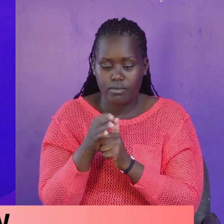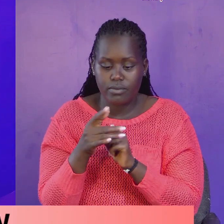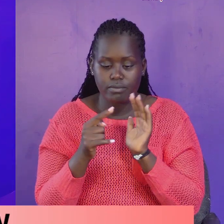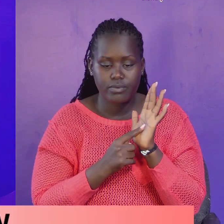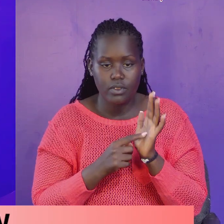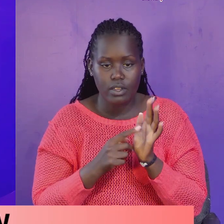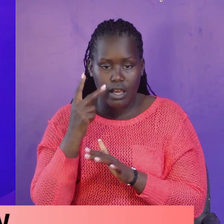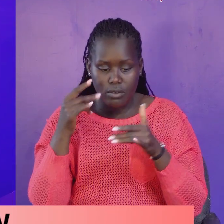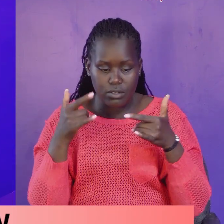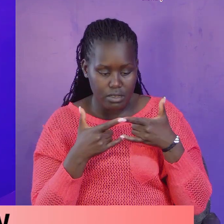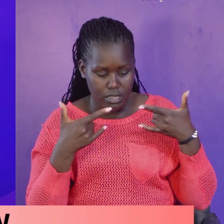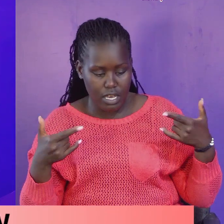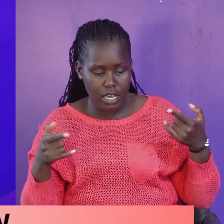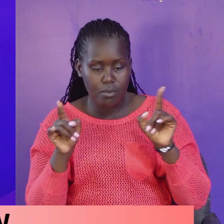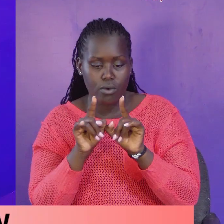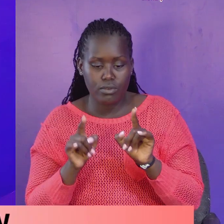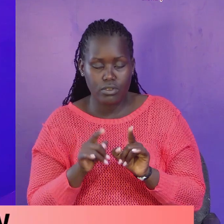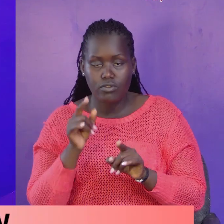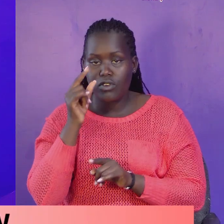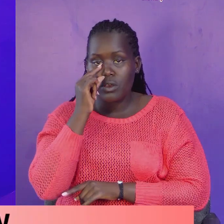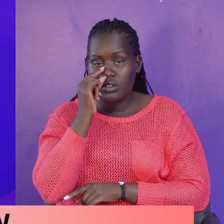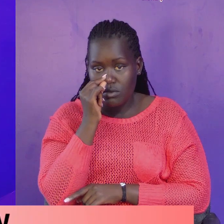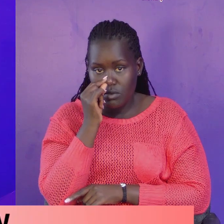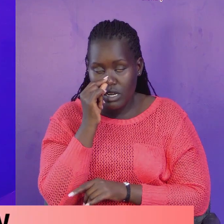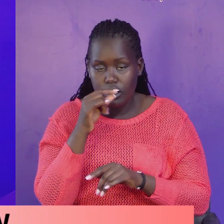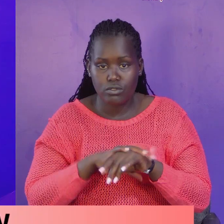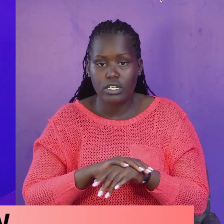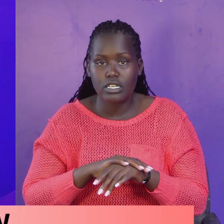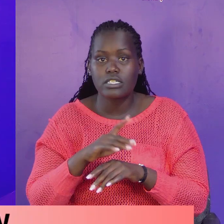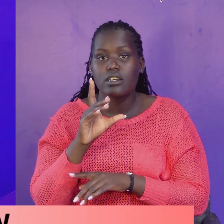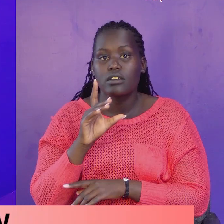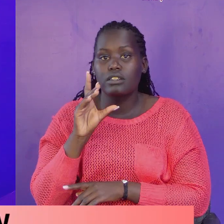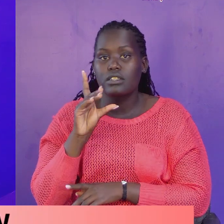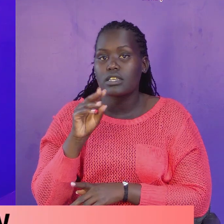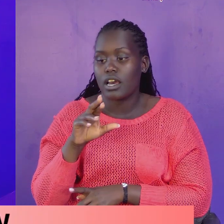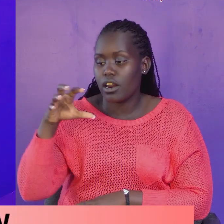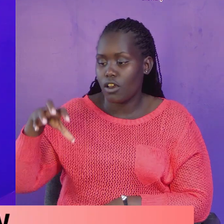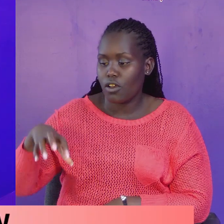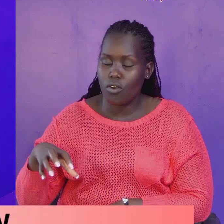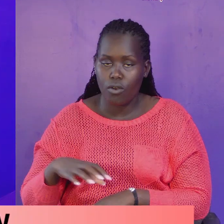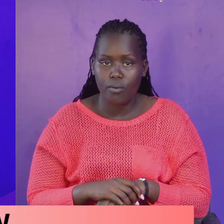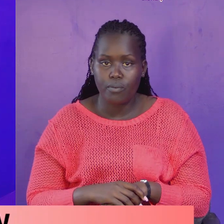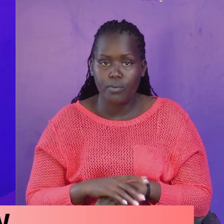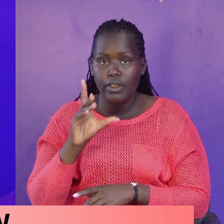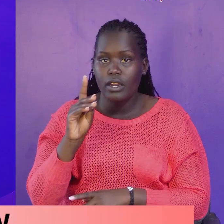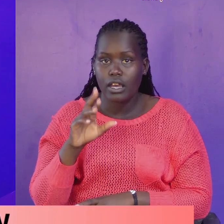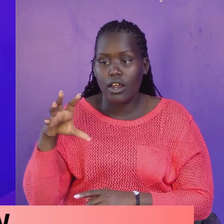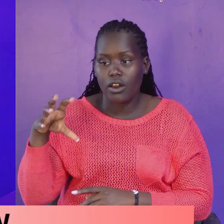see the gap, even for Sudan to catch DR Congo, it will take them. And DR Congo cannot